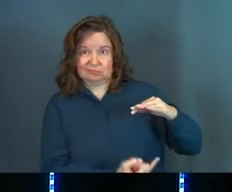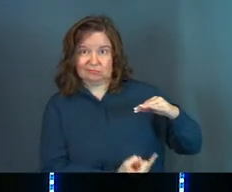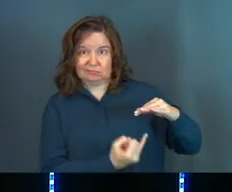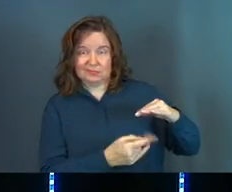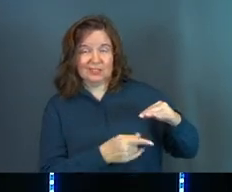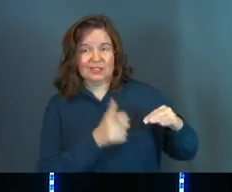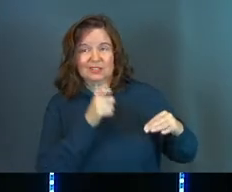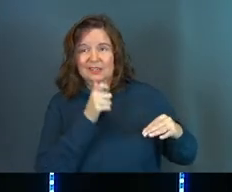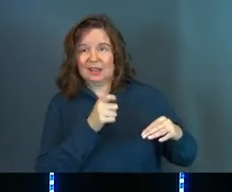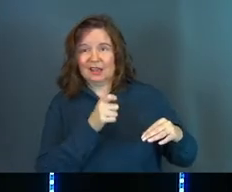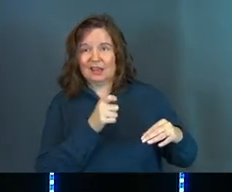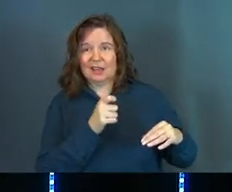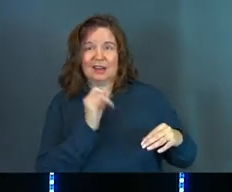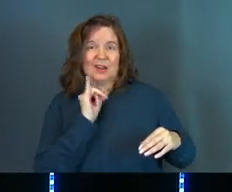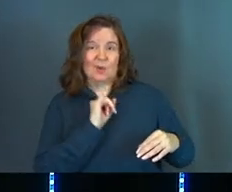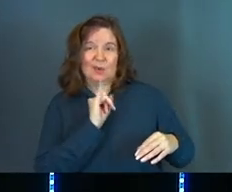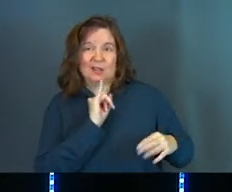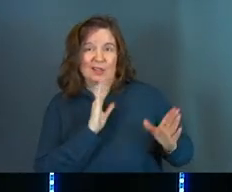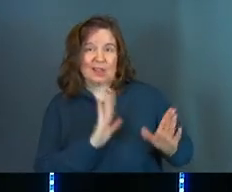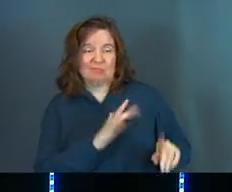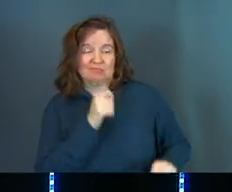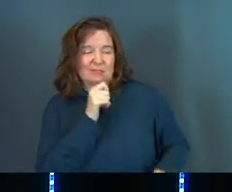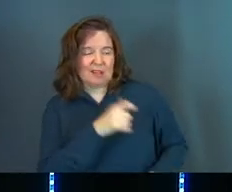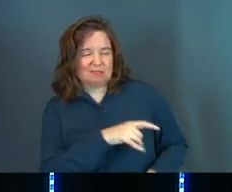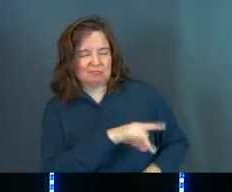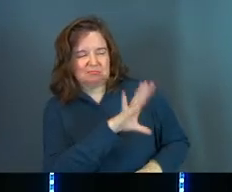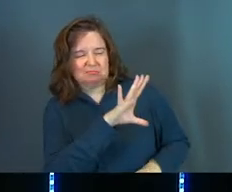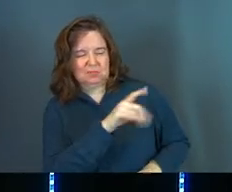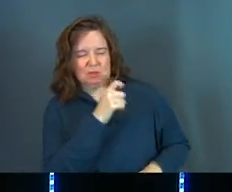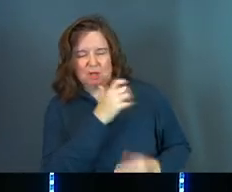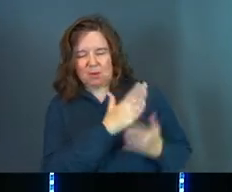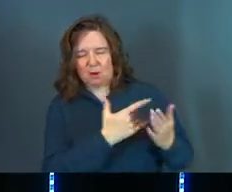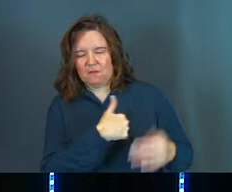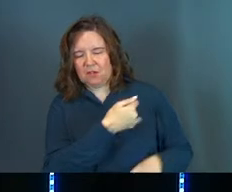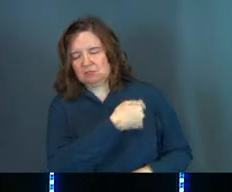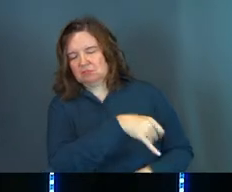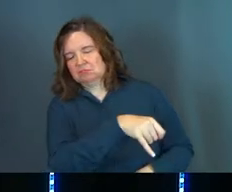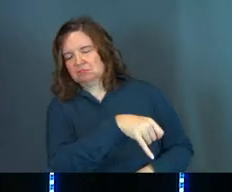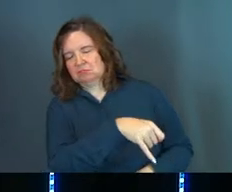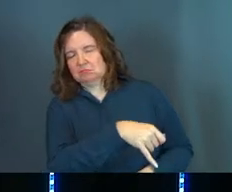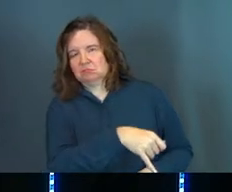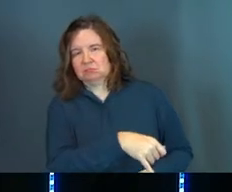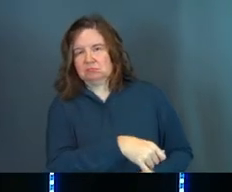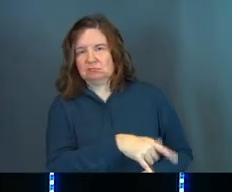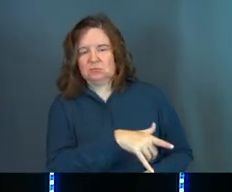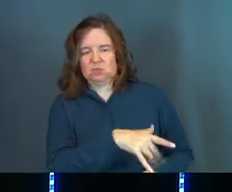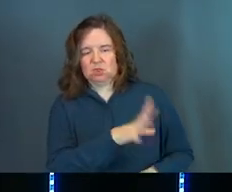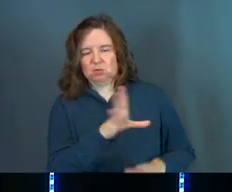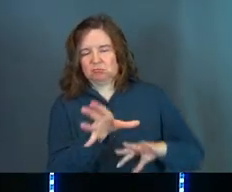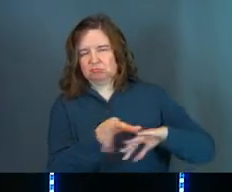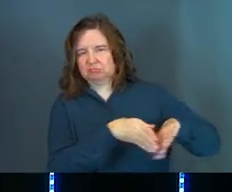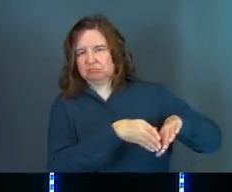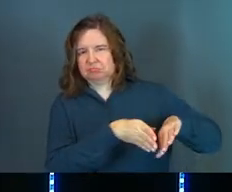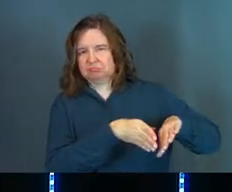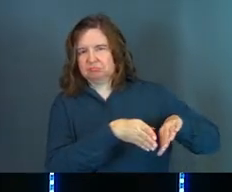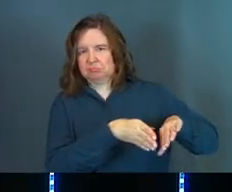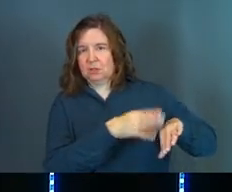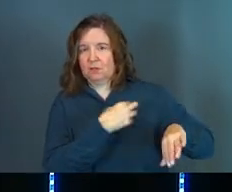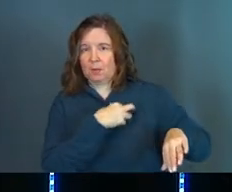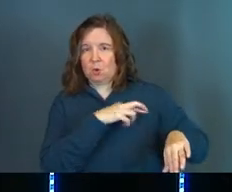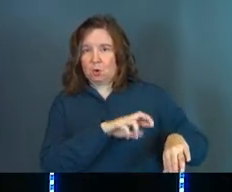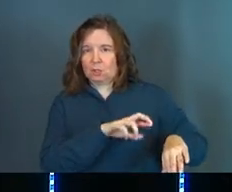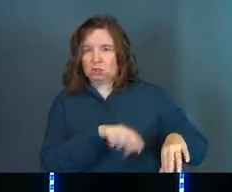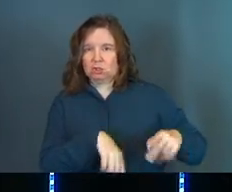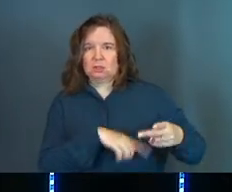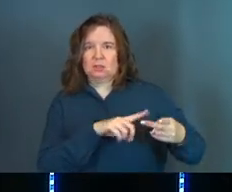you're not a real Israelite. You're not part of us. And you're shut out from our religion,